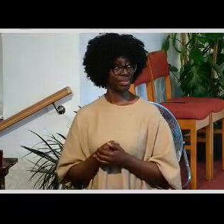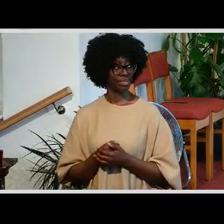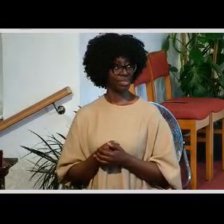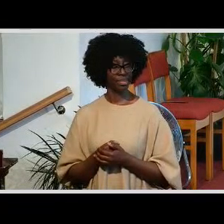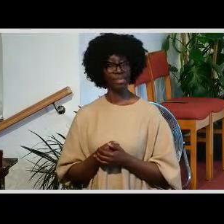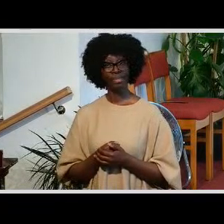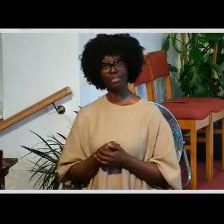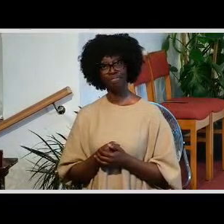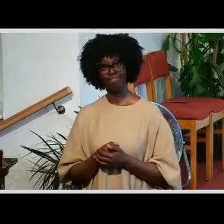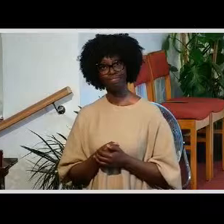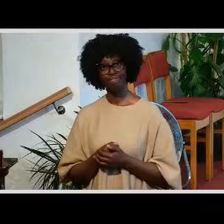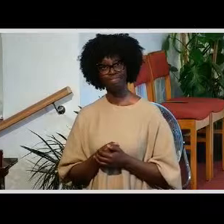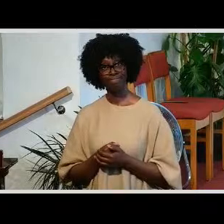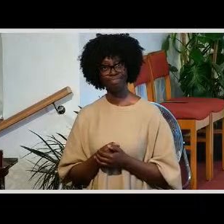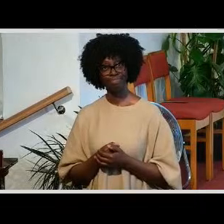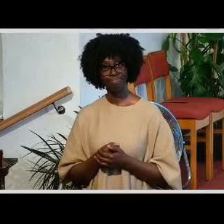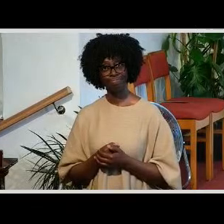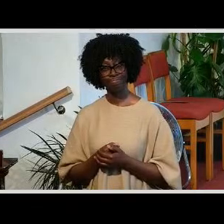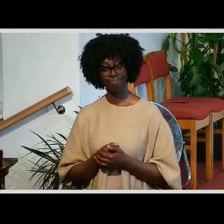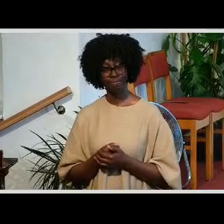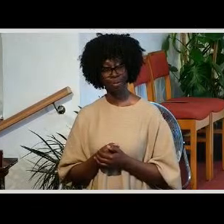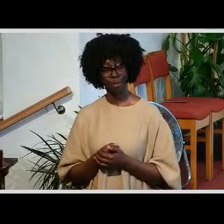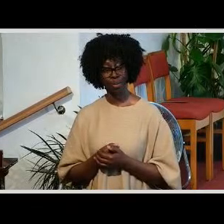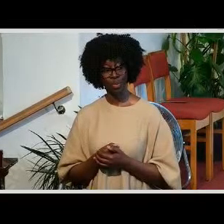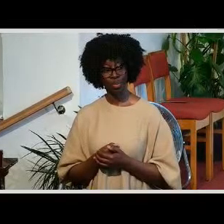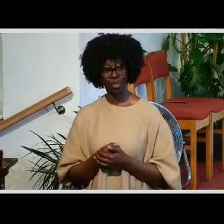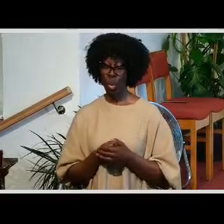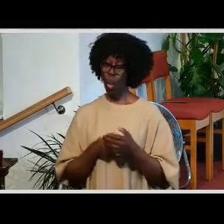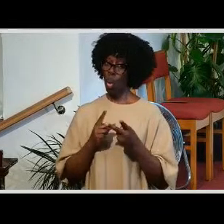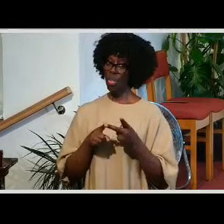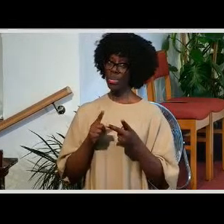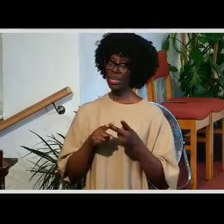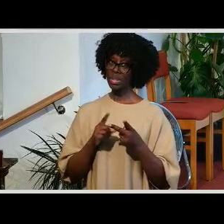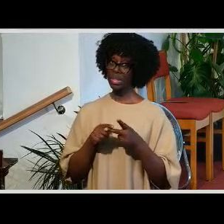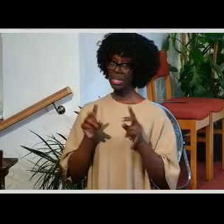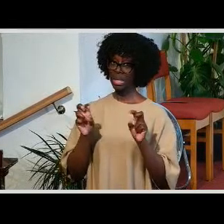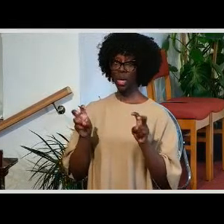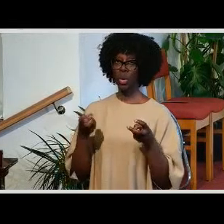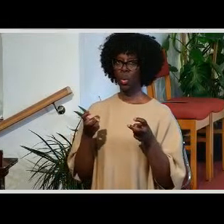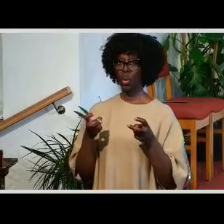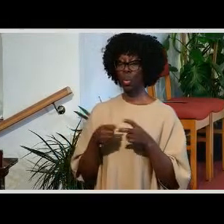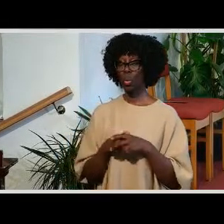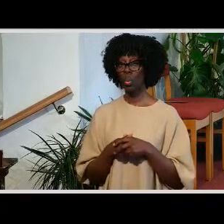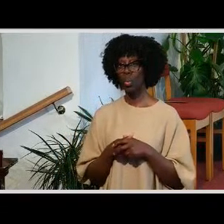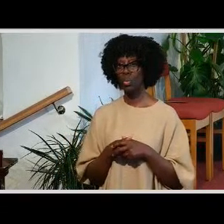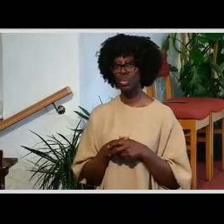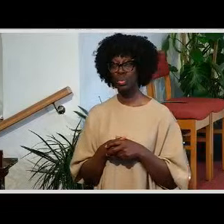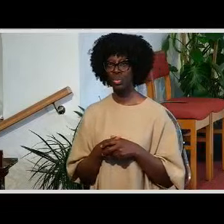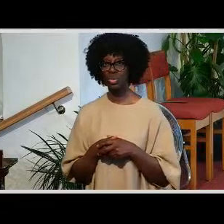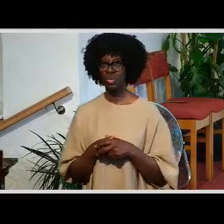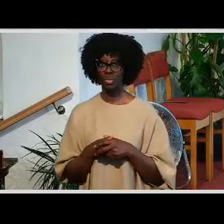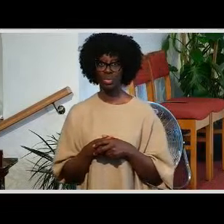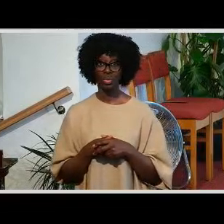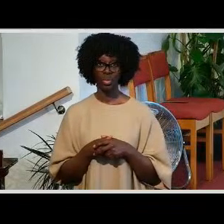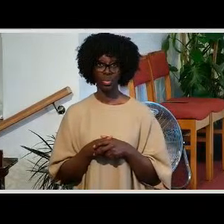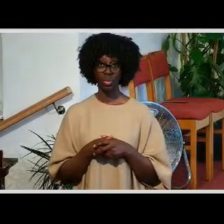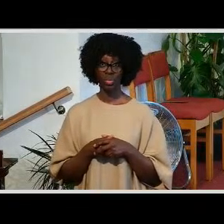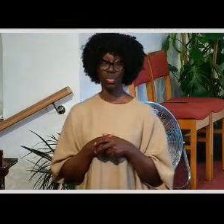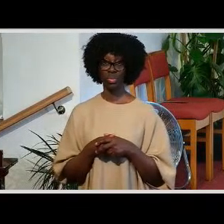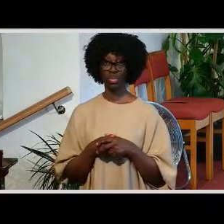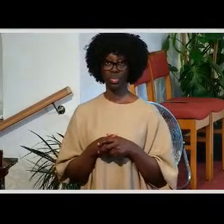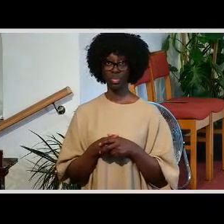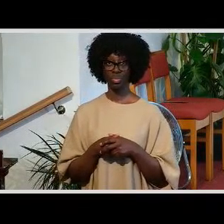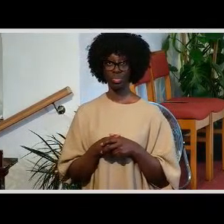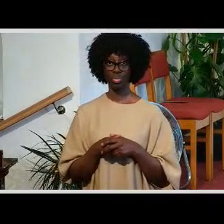of her charitable work. On the other hand, from the point of view of the disabled